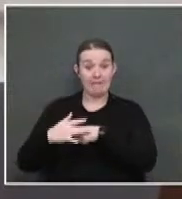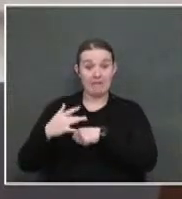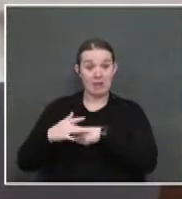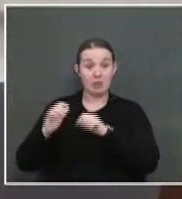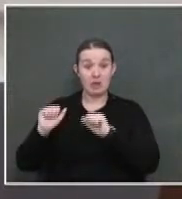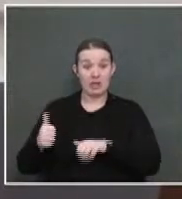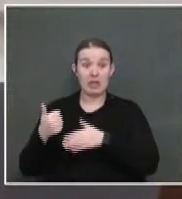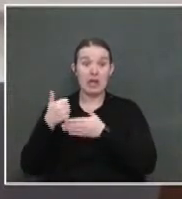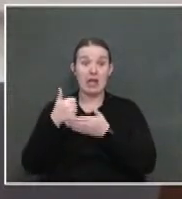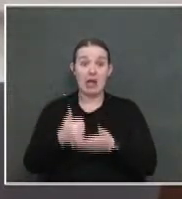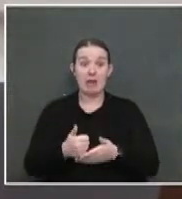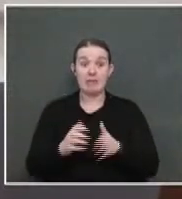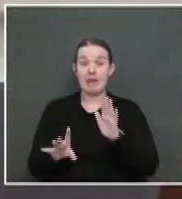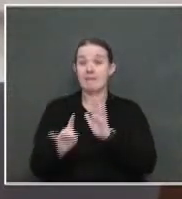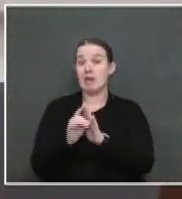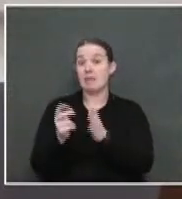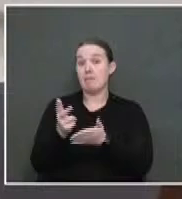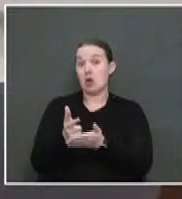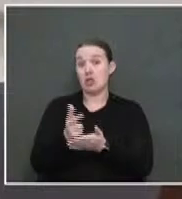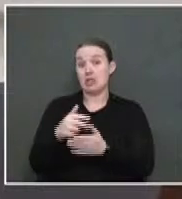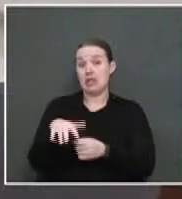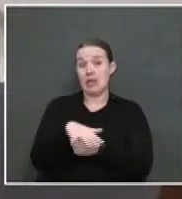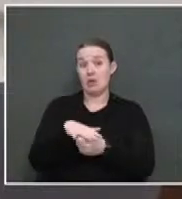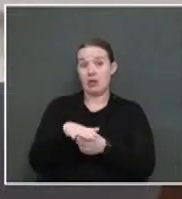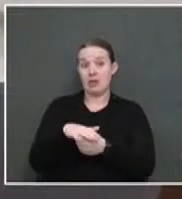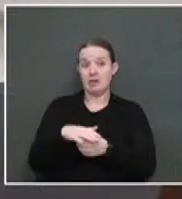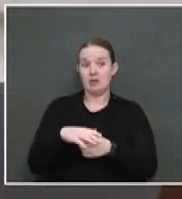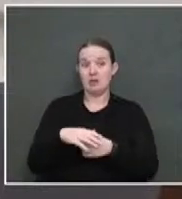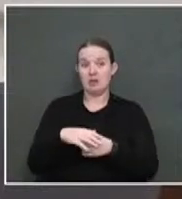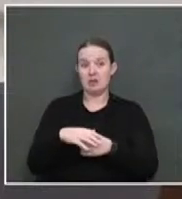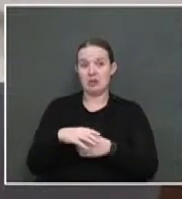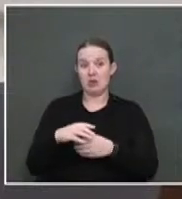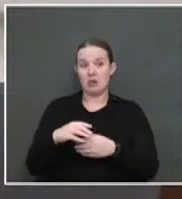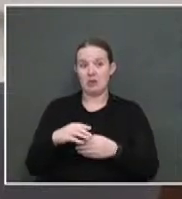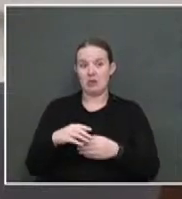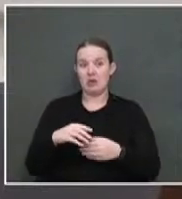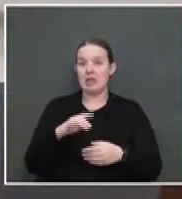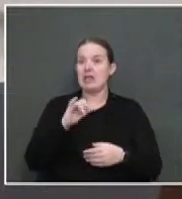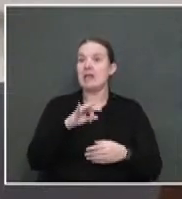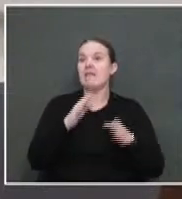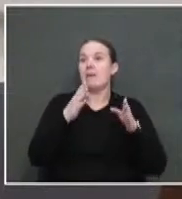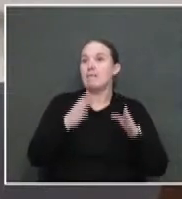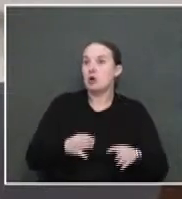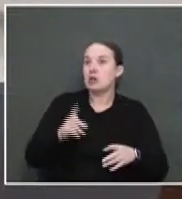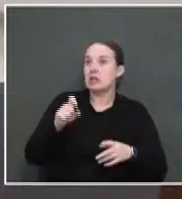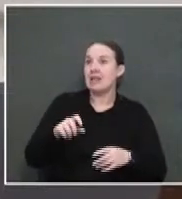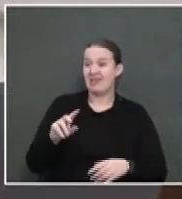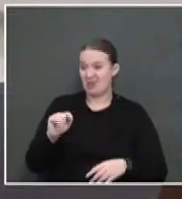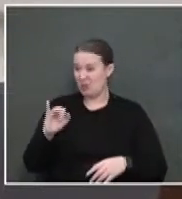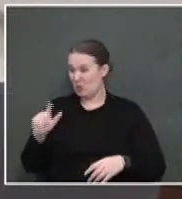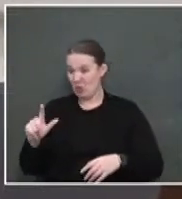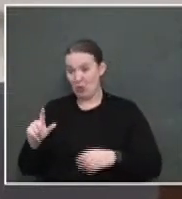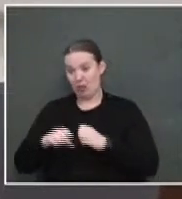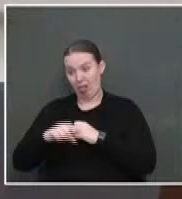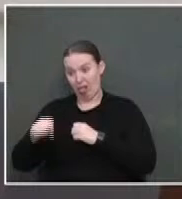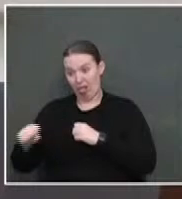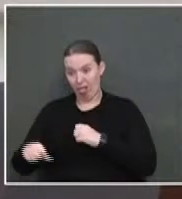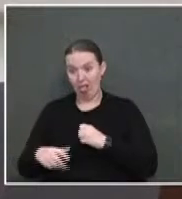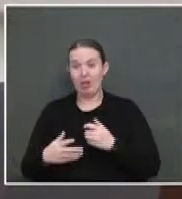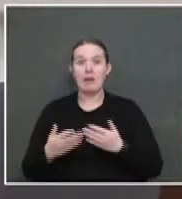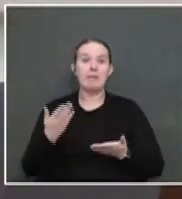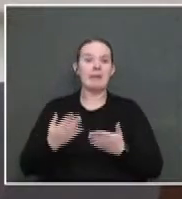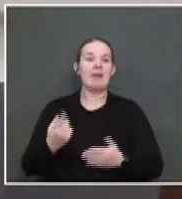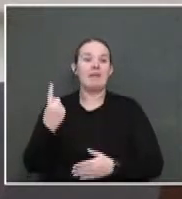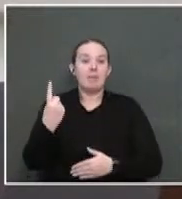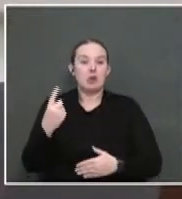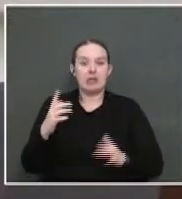help someone find parking within their area. So it's more of like a case support basis versus a tool if the tool is taking too long. I'm just thinking of ways